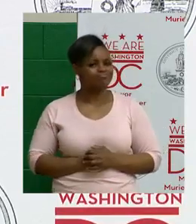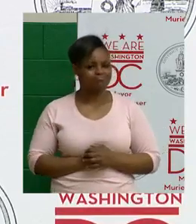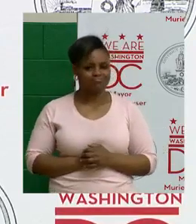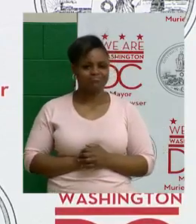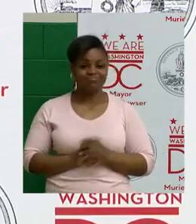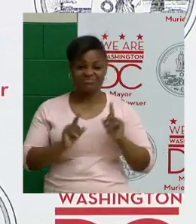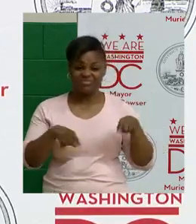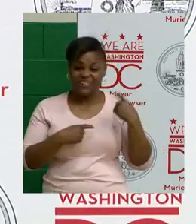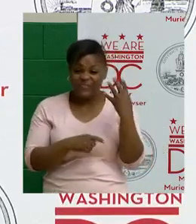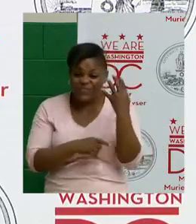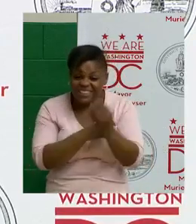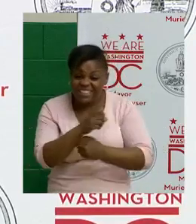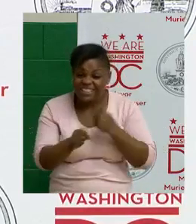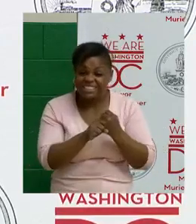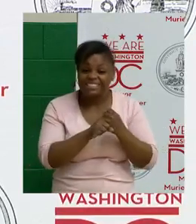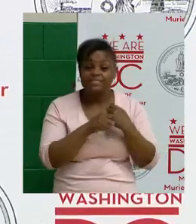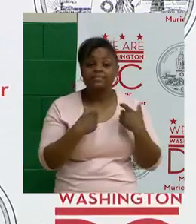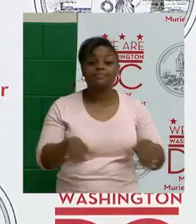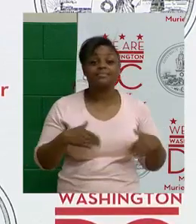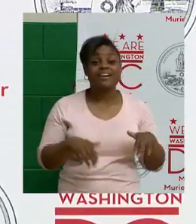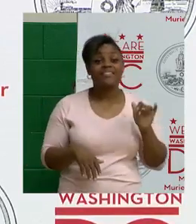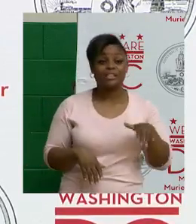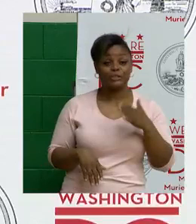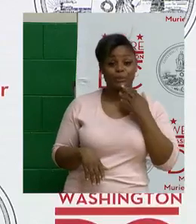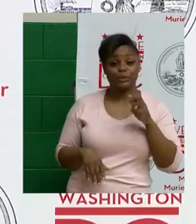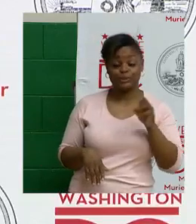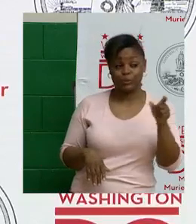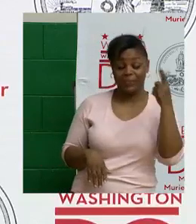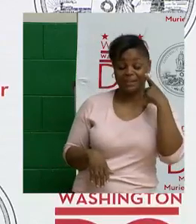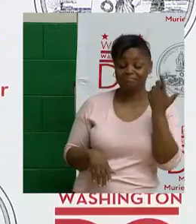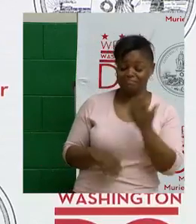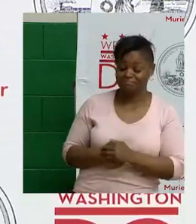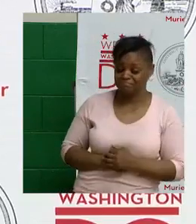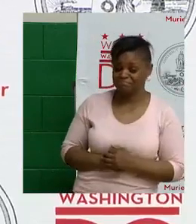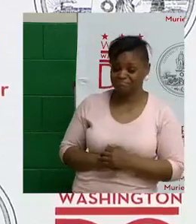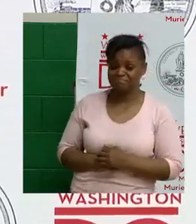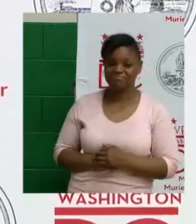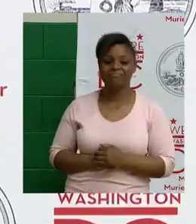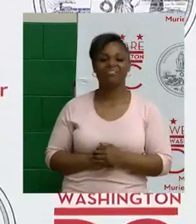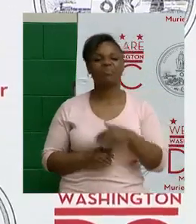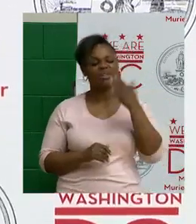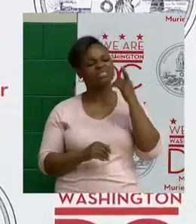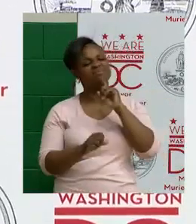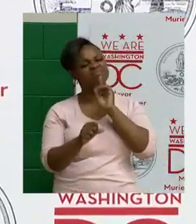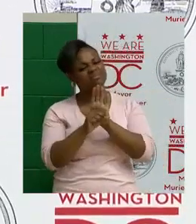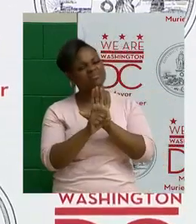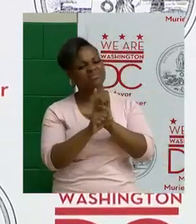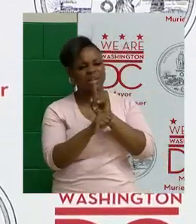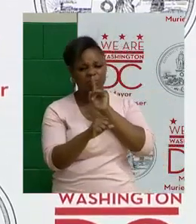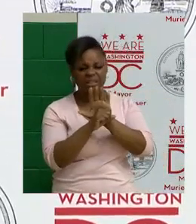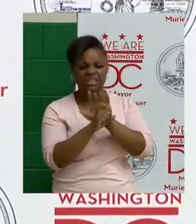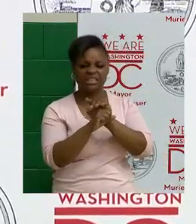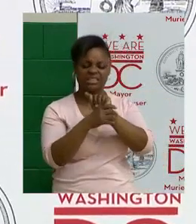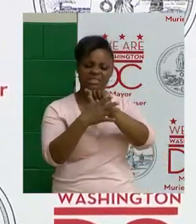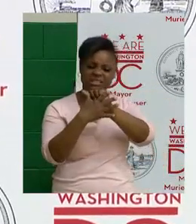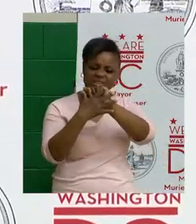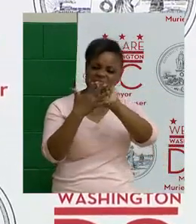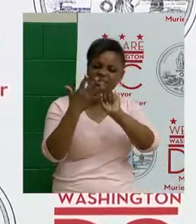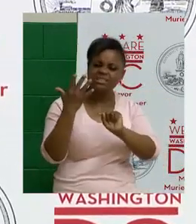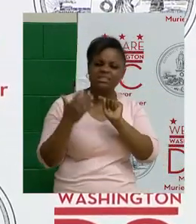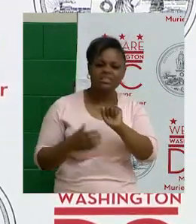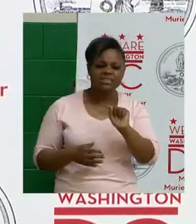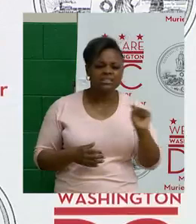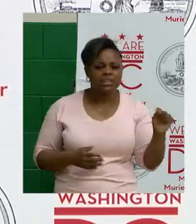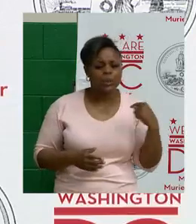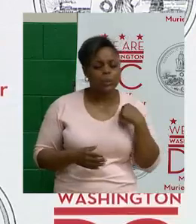And because that's good news, I think, because of these commitments, we have also been able